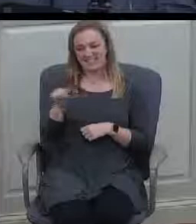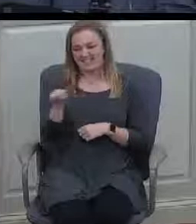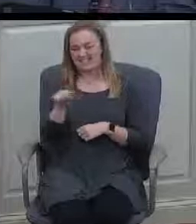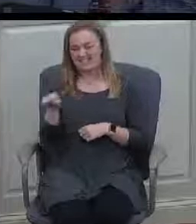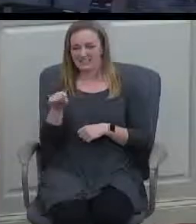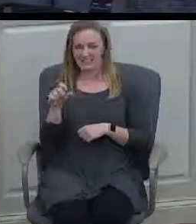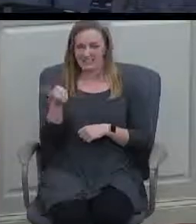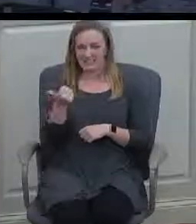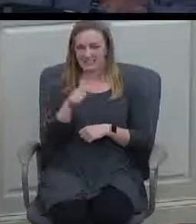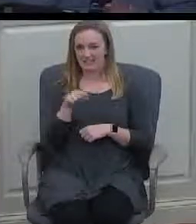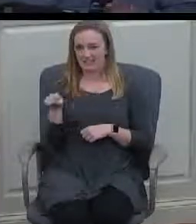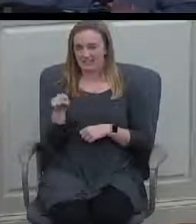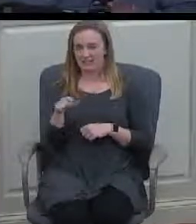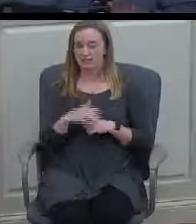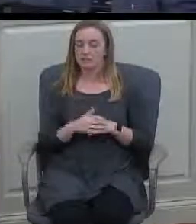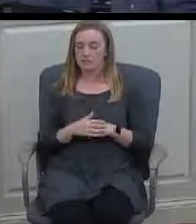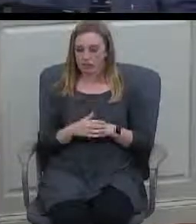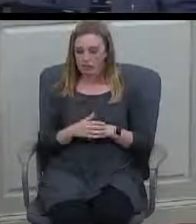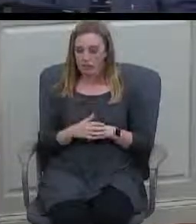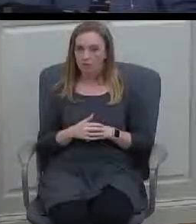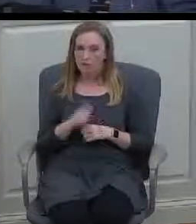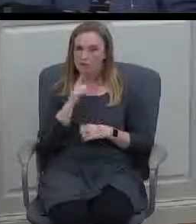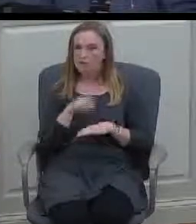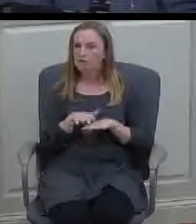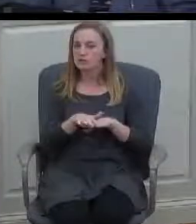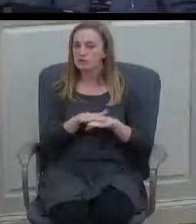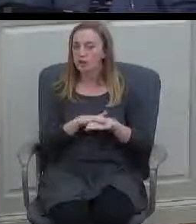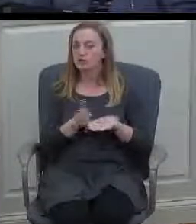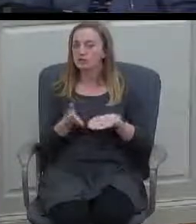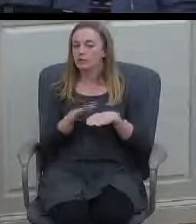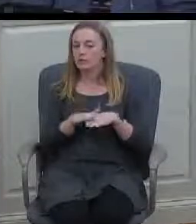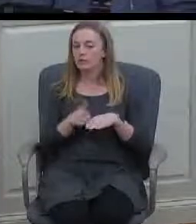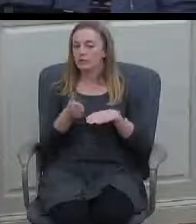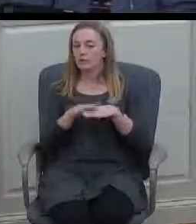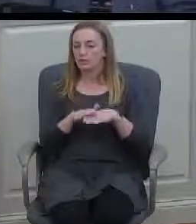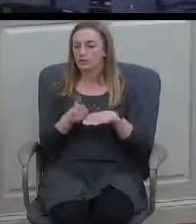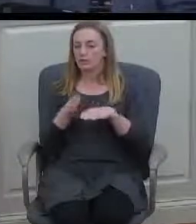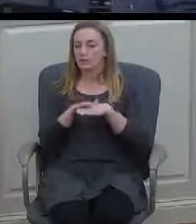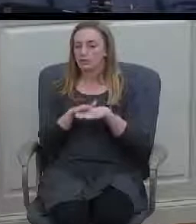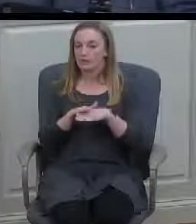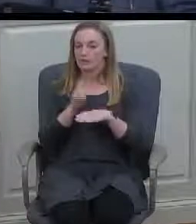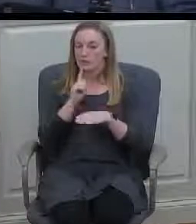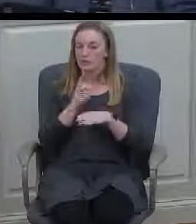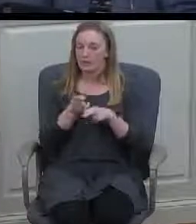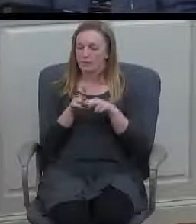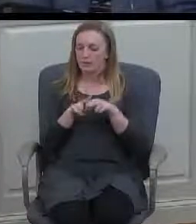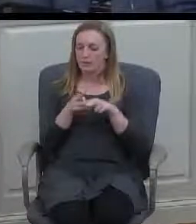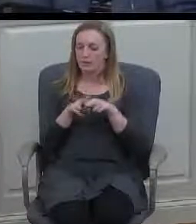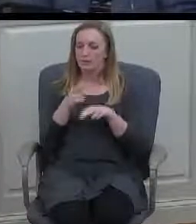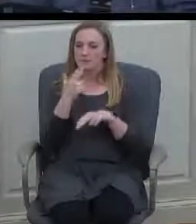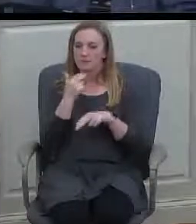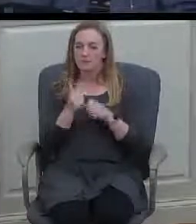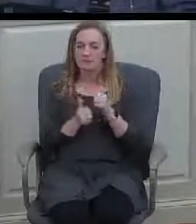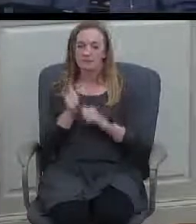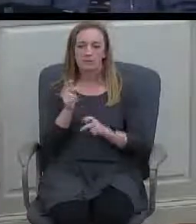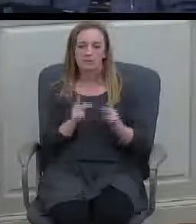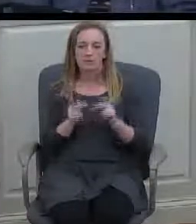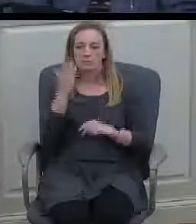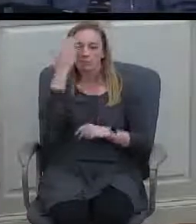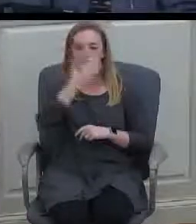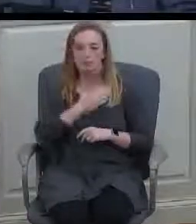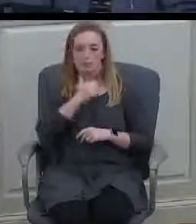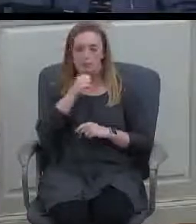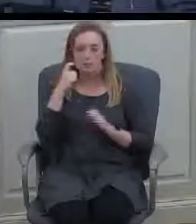month. It was 10. So it's slowly crept up. Yeah. It's a pretty small amount. Most people probably didn't even notice it on their